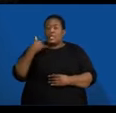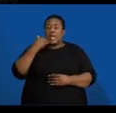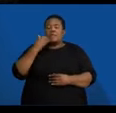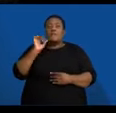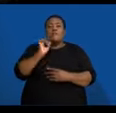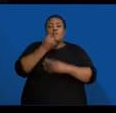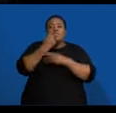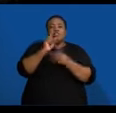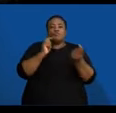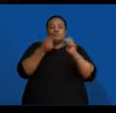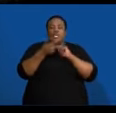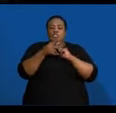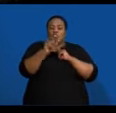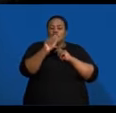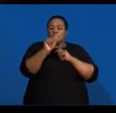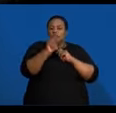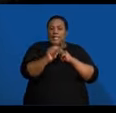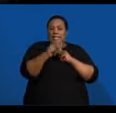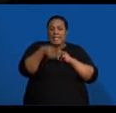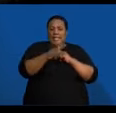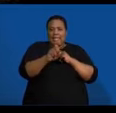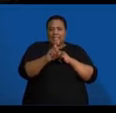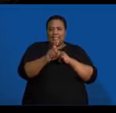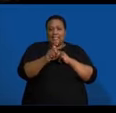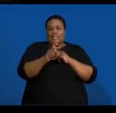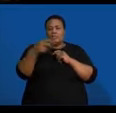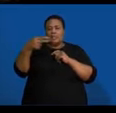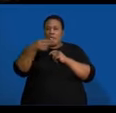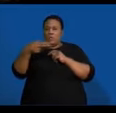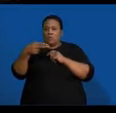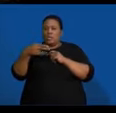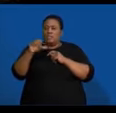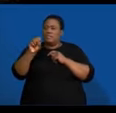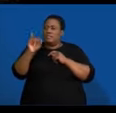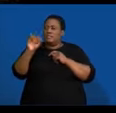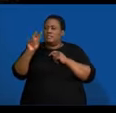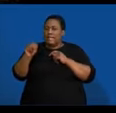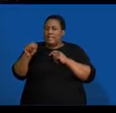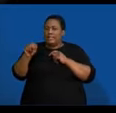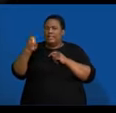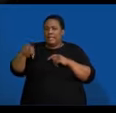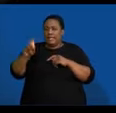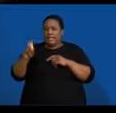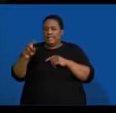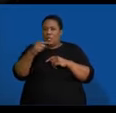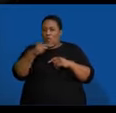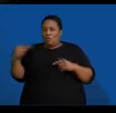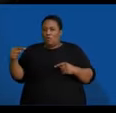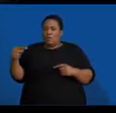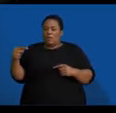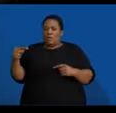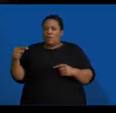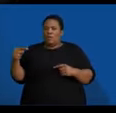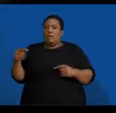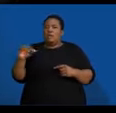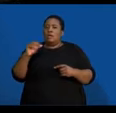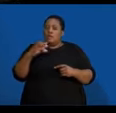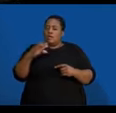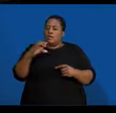first change the tan x to be equals to sine x over your